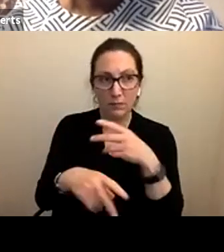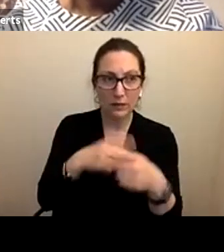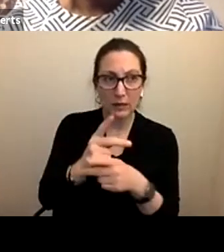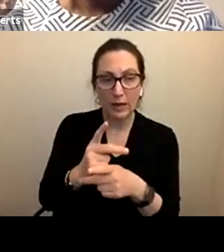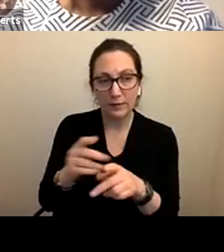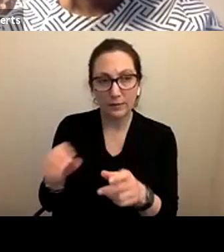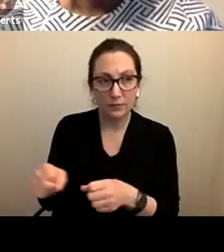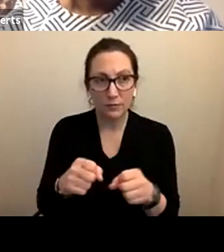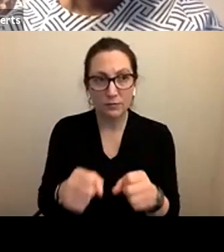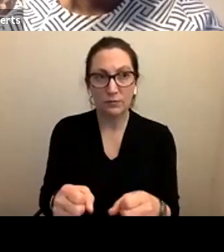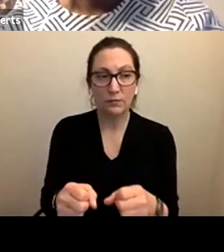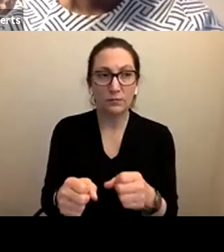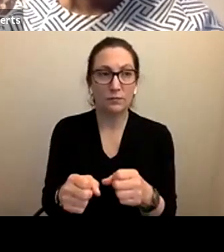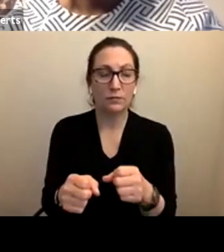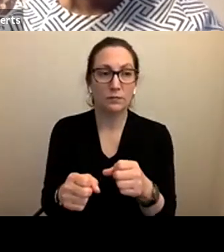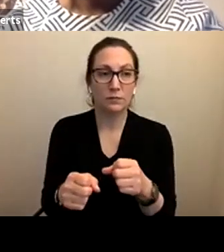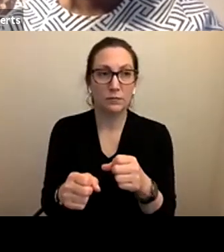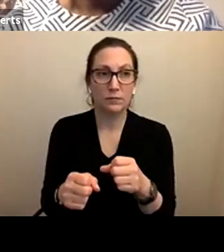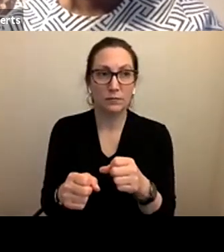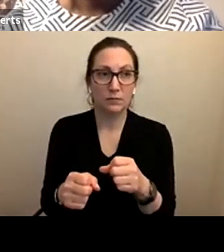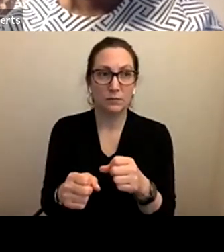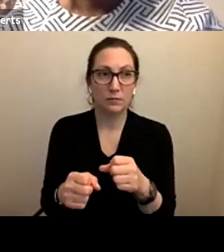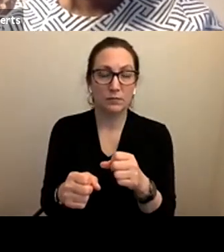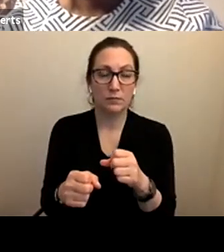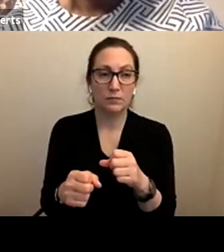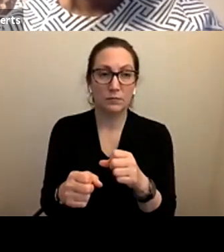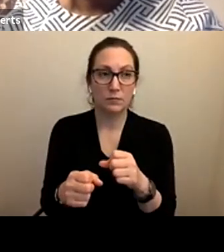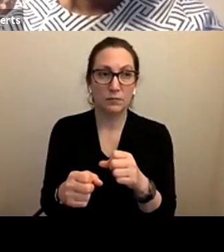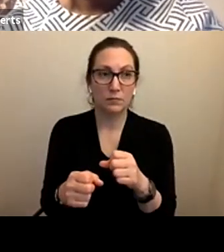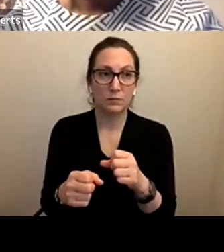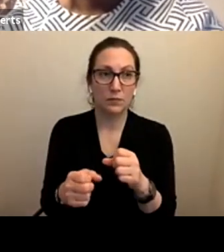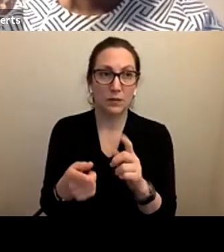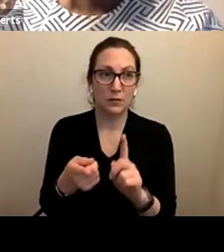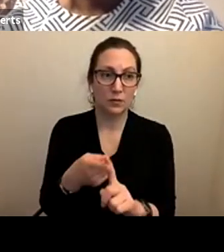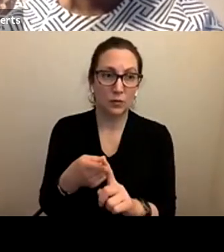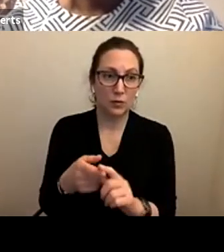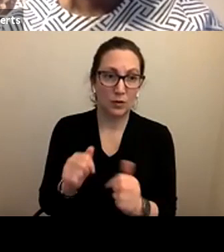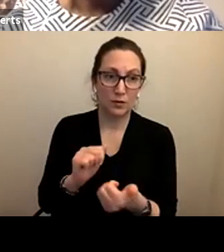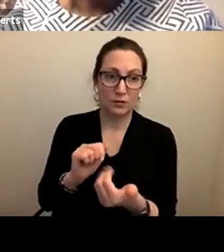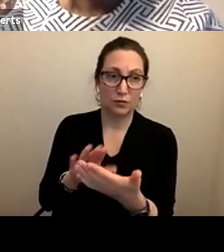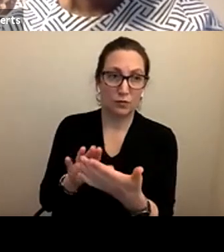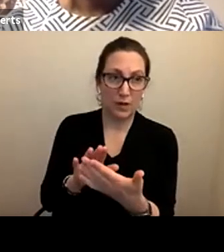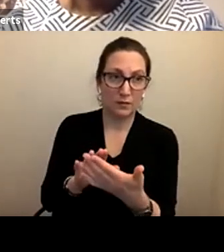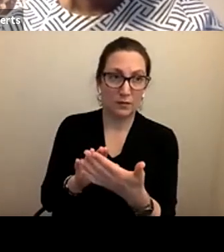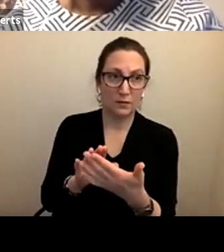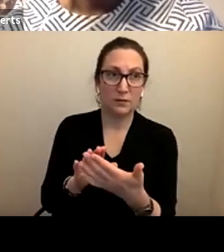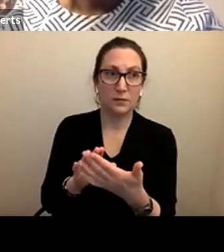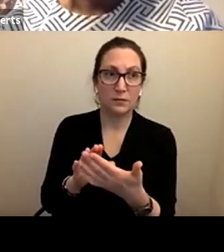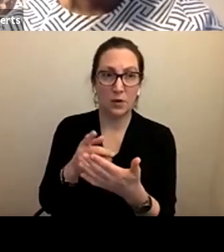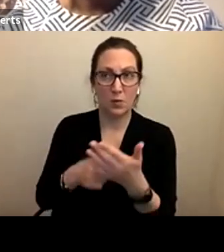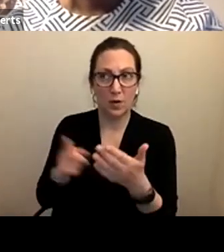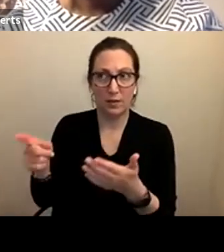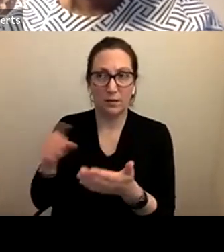strategies to address what the district has indicated in its